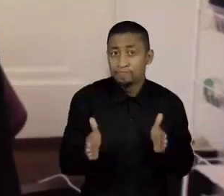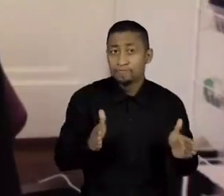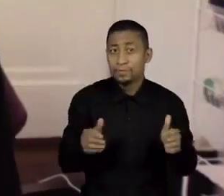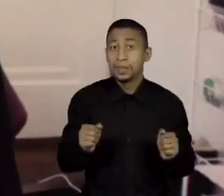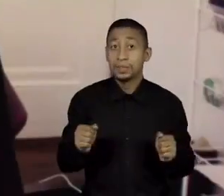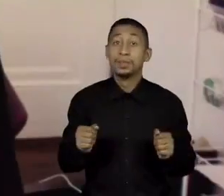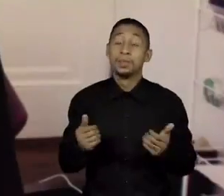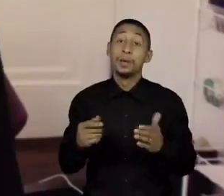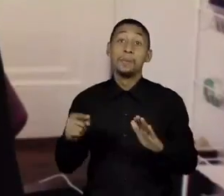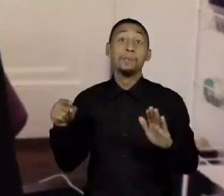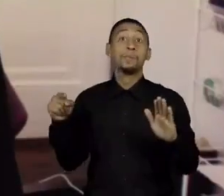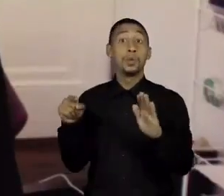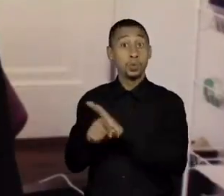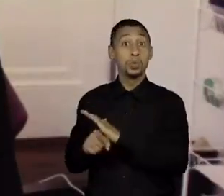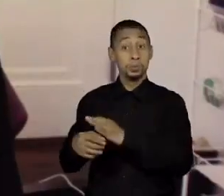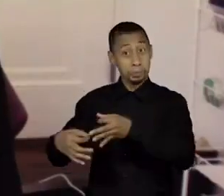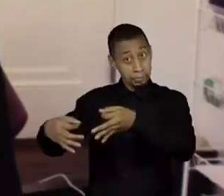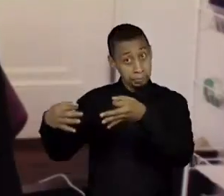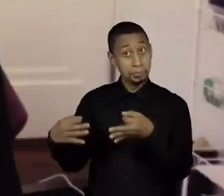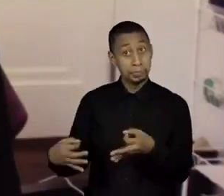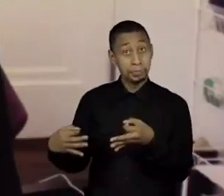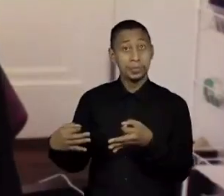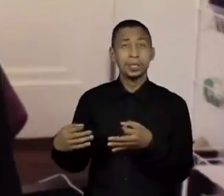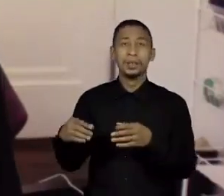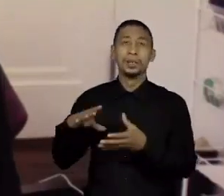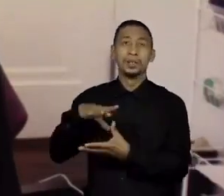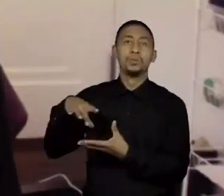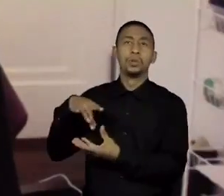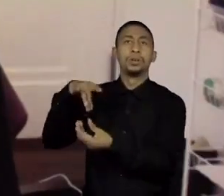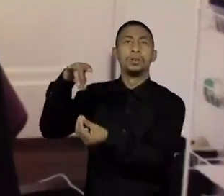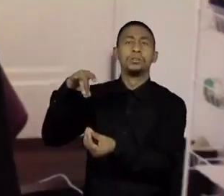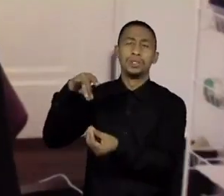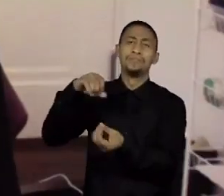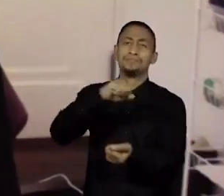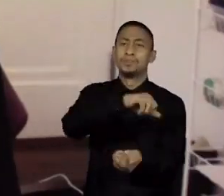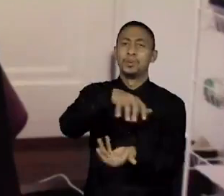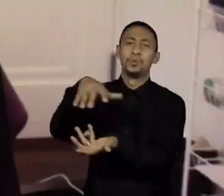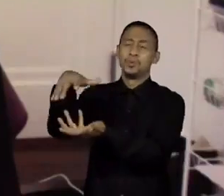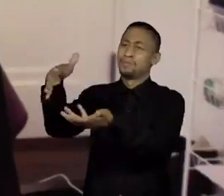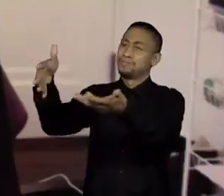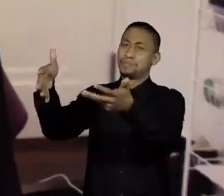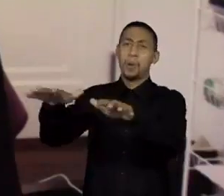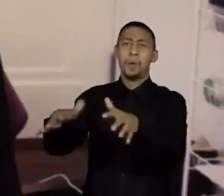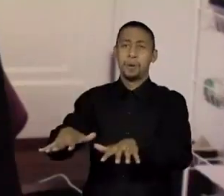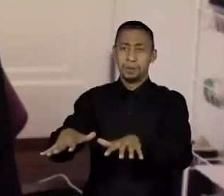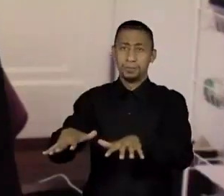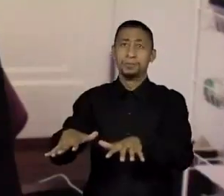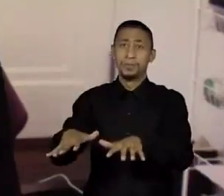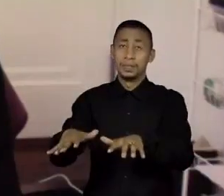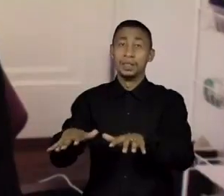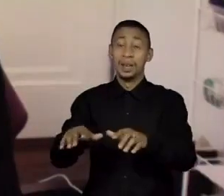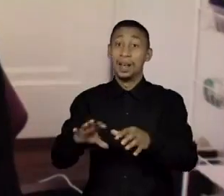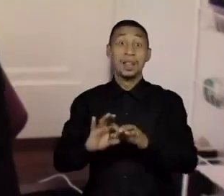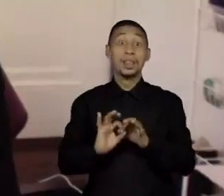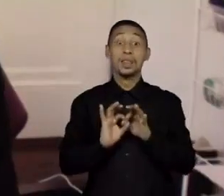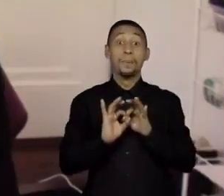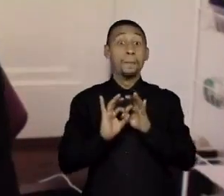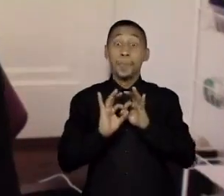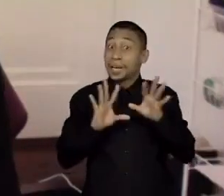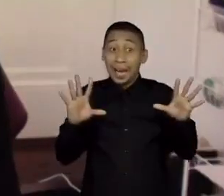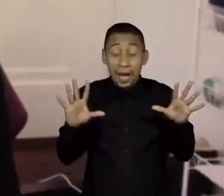very fair question. Look, democracy is in decline around the world. Freedom is in decline. We